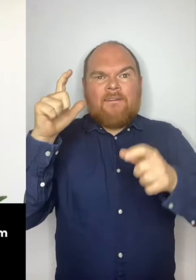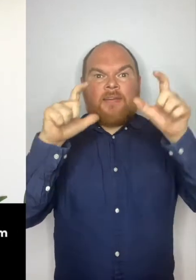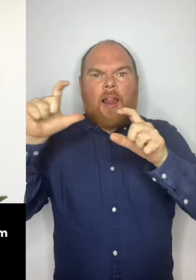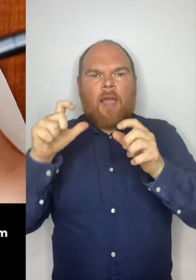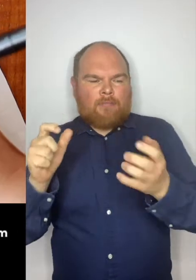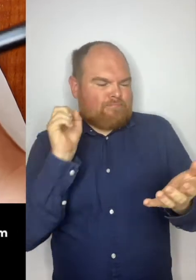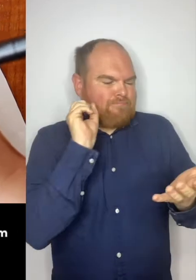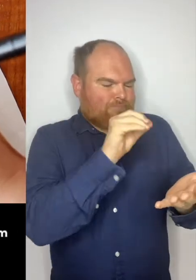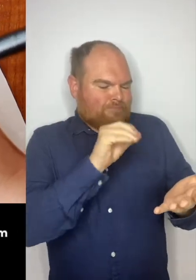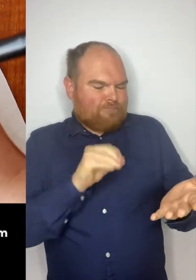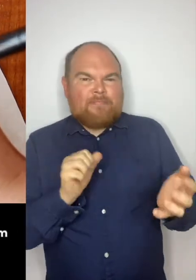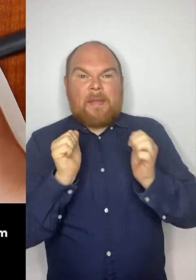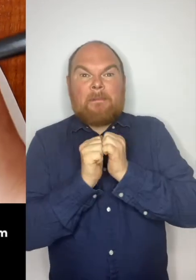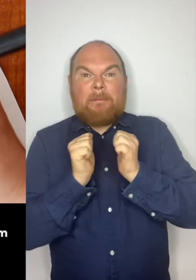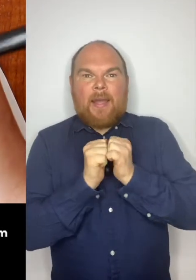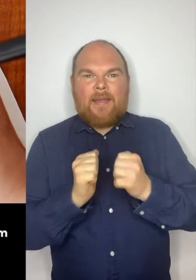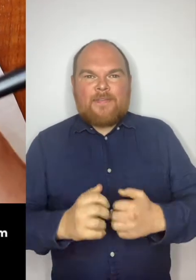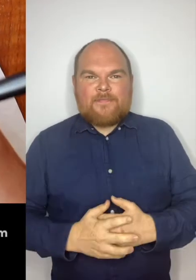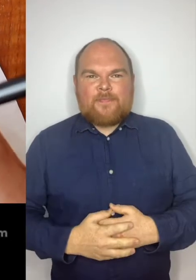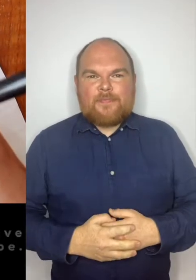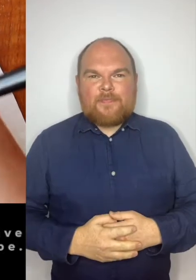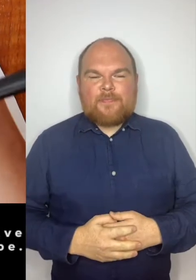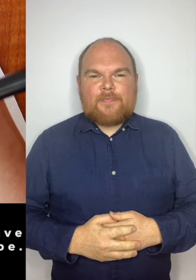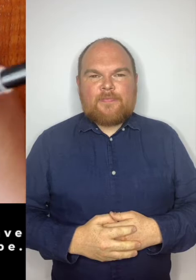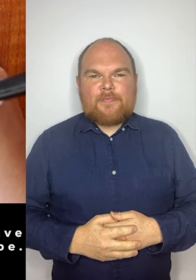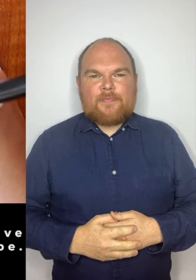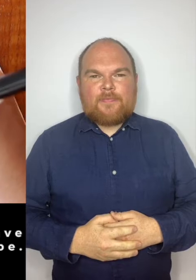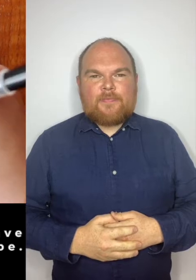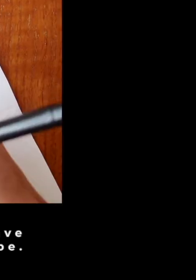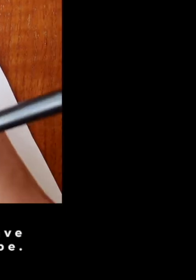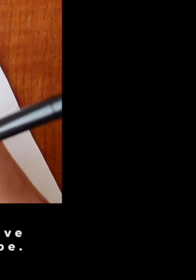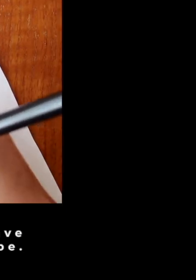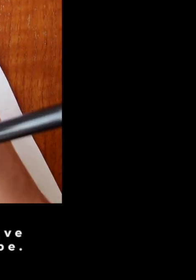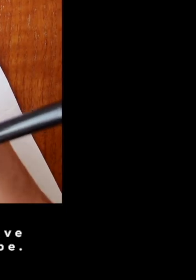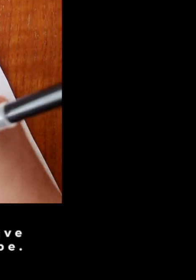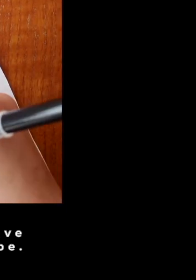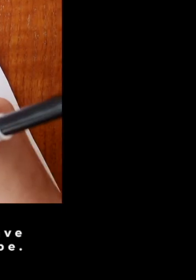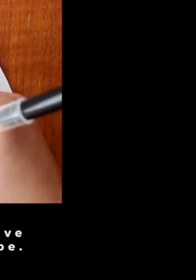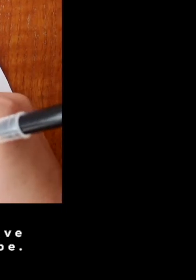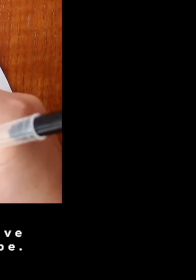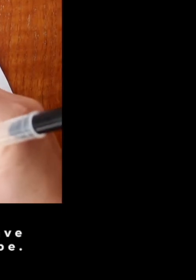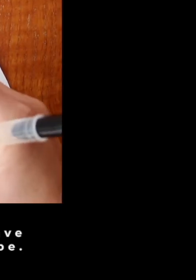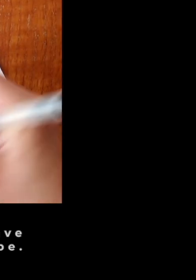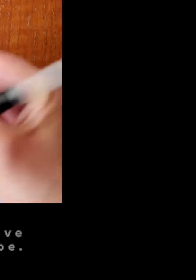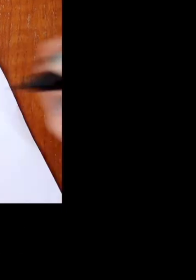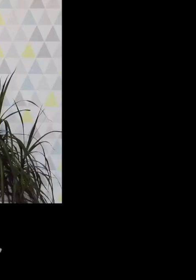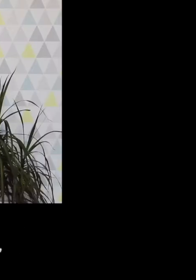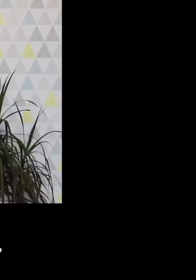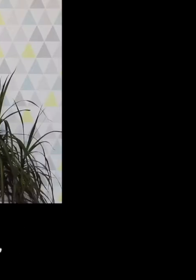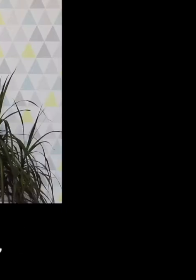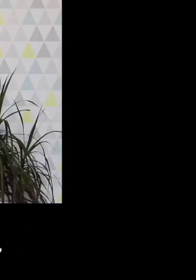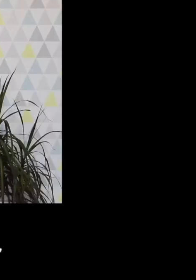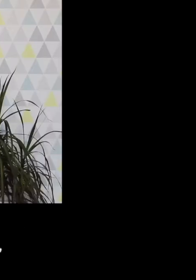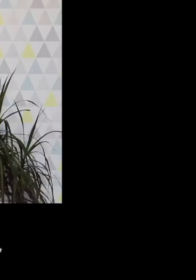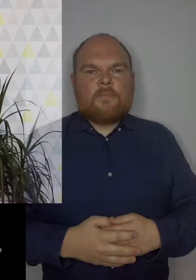colours and write them down on a piece of paper. It can be less if you don't have many colours in your wardrobe. Now, just